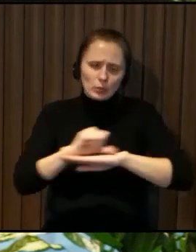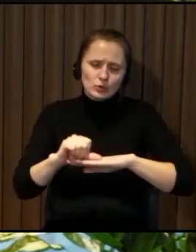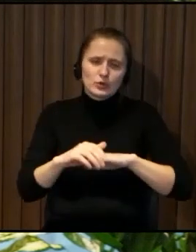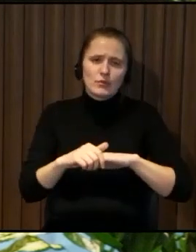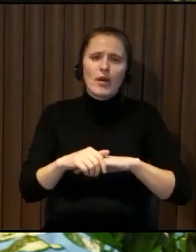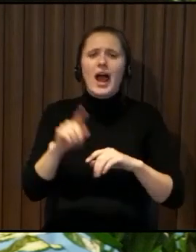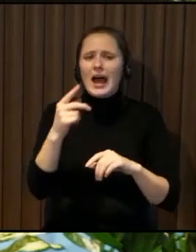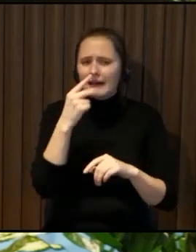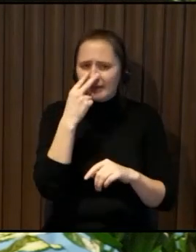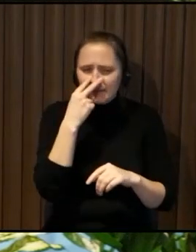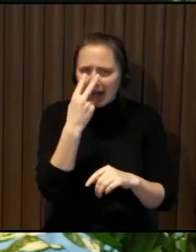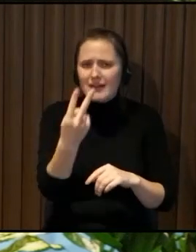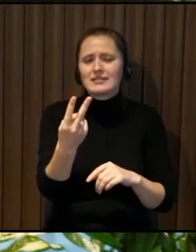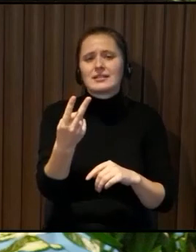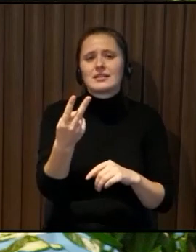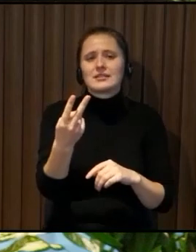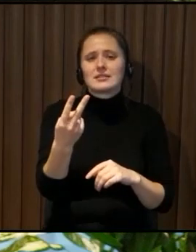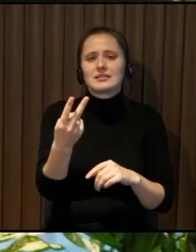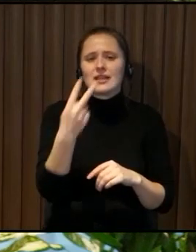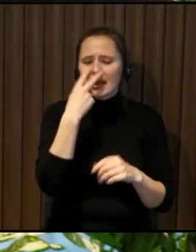people with